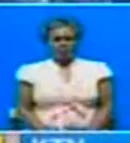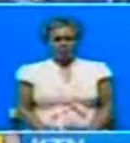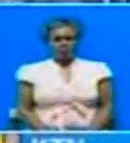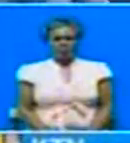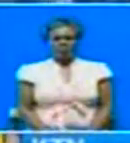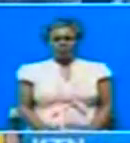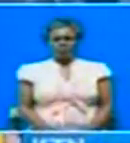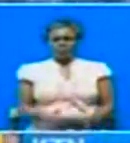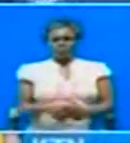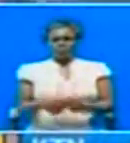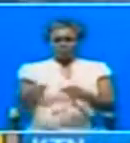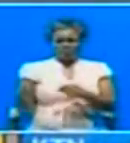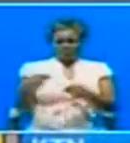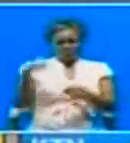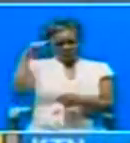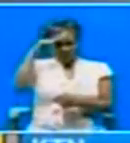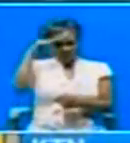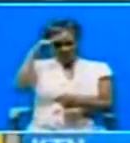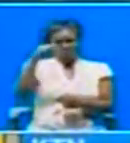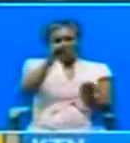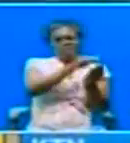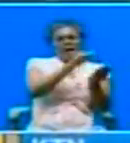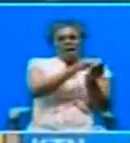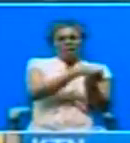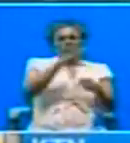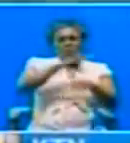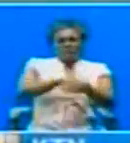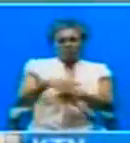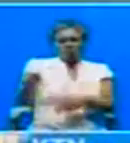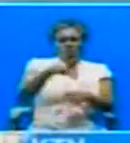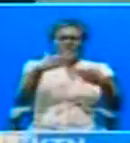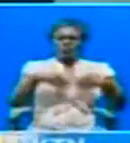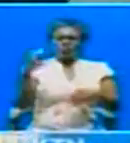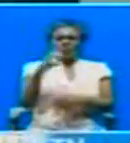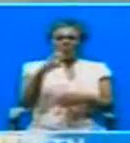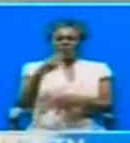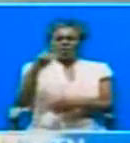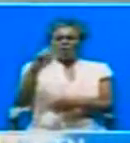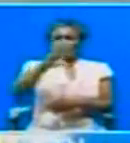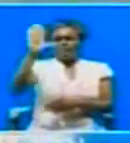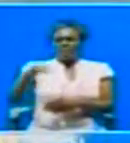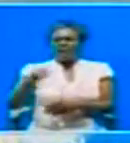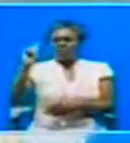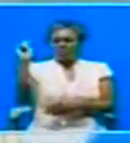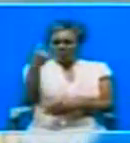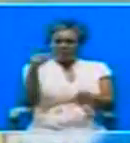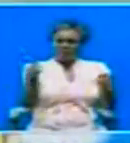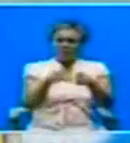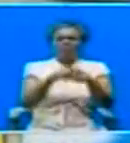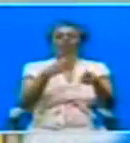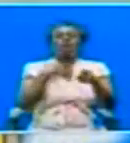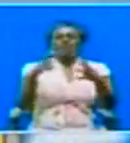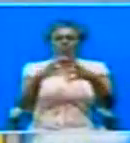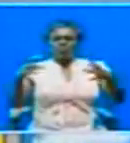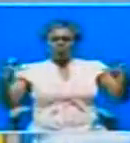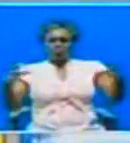The push among indigenous banks to go regional continues to gather steam, with Commercial Bank of Africa announcing that it wants to widen its